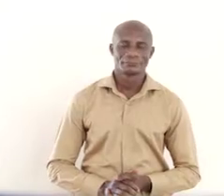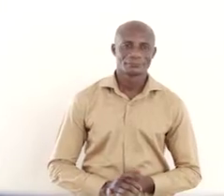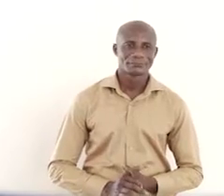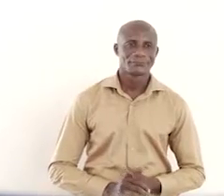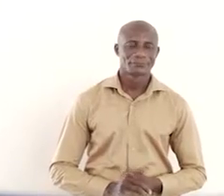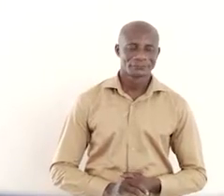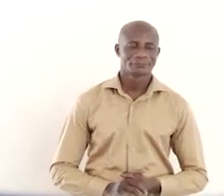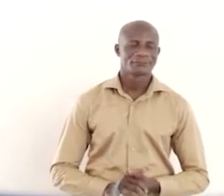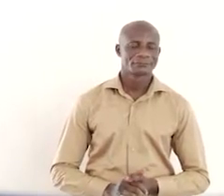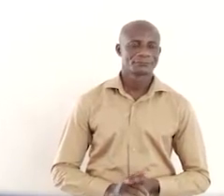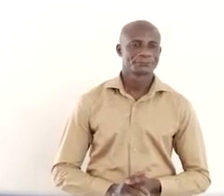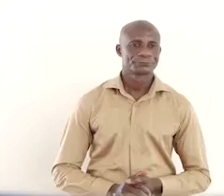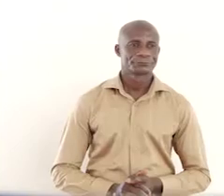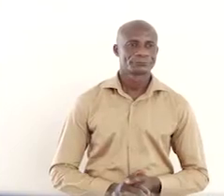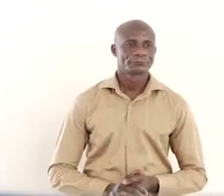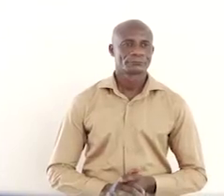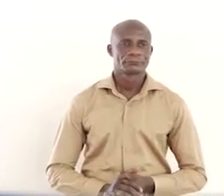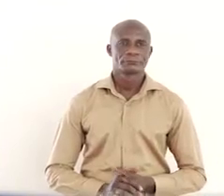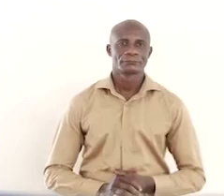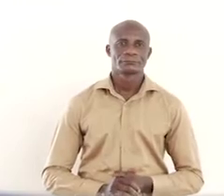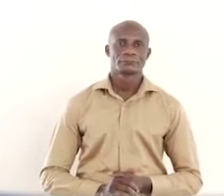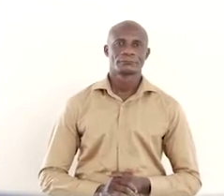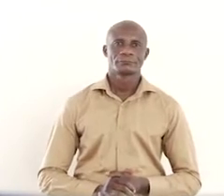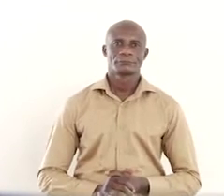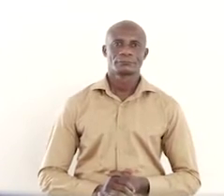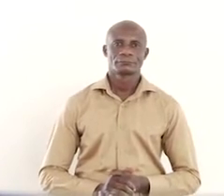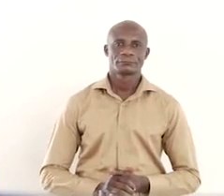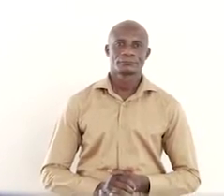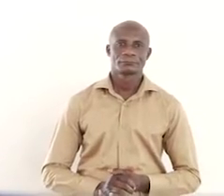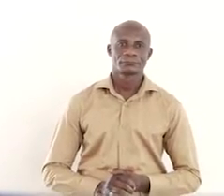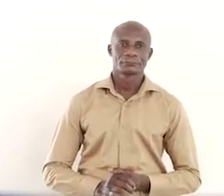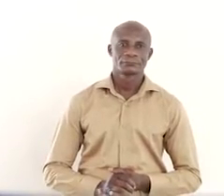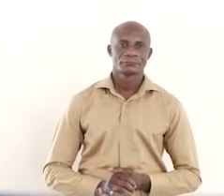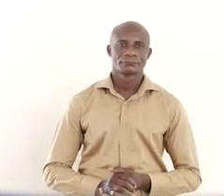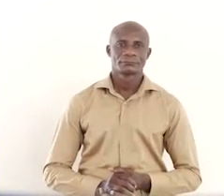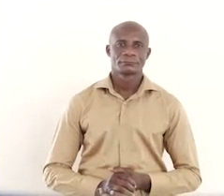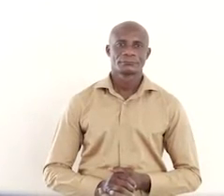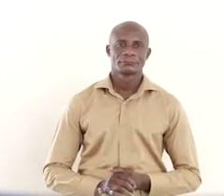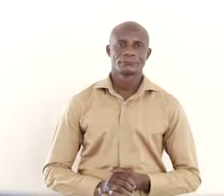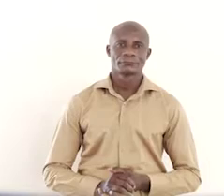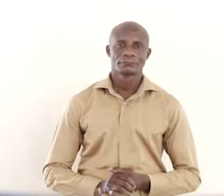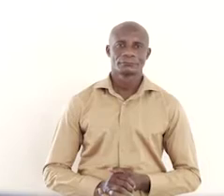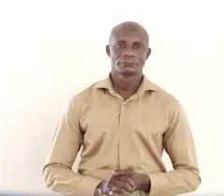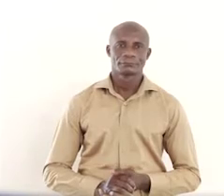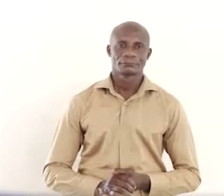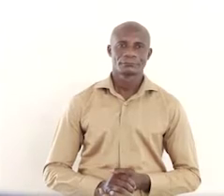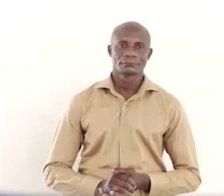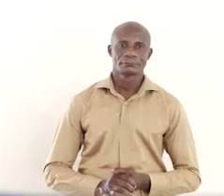tambourines and dancing shoes. Reach out for your guitars. Let